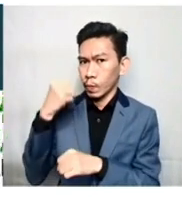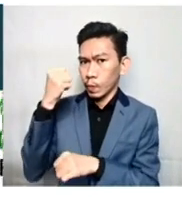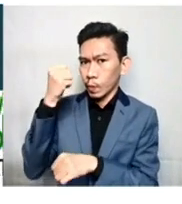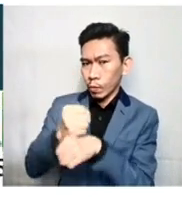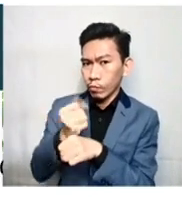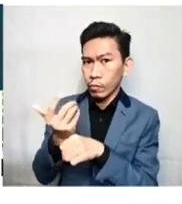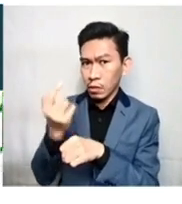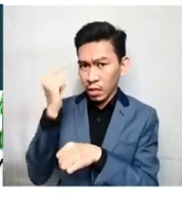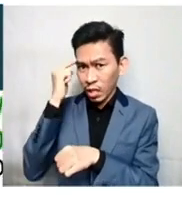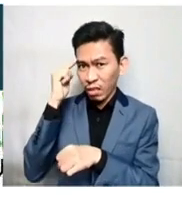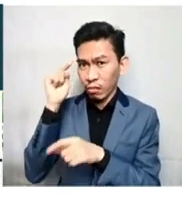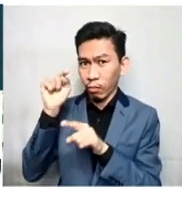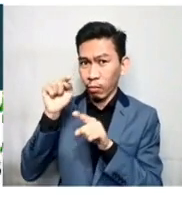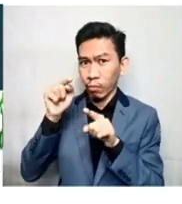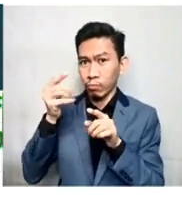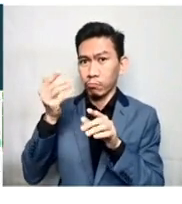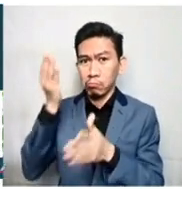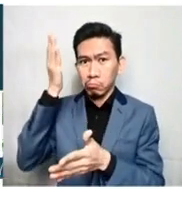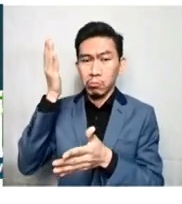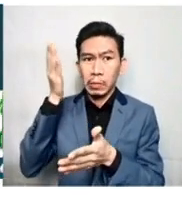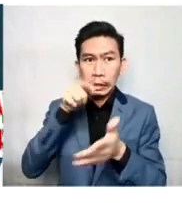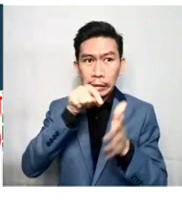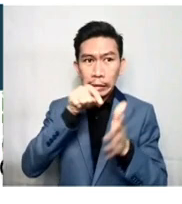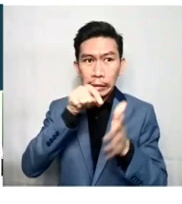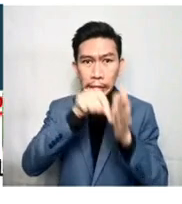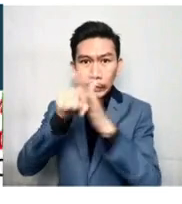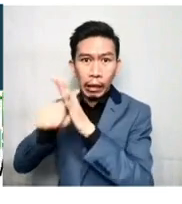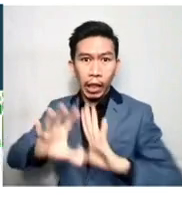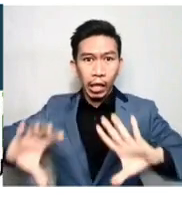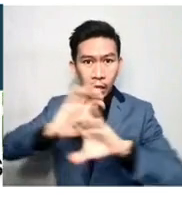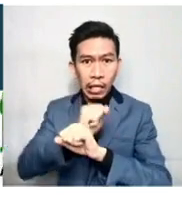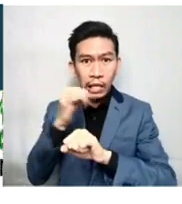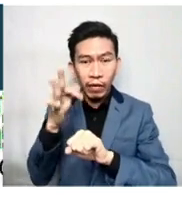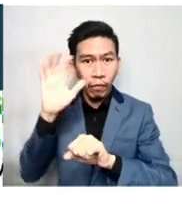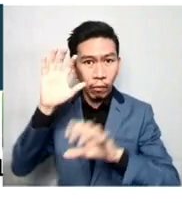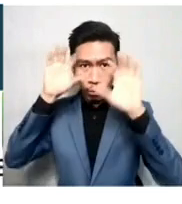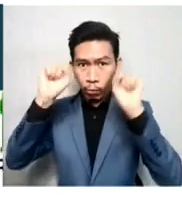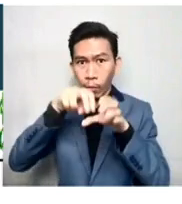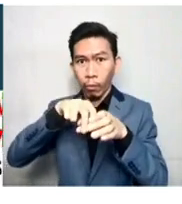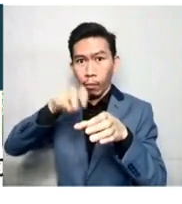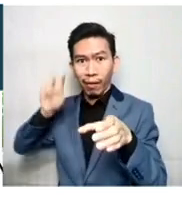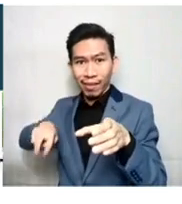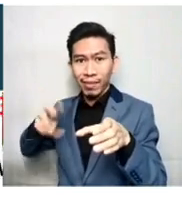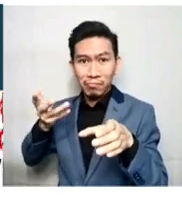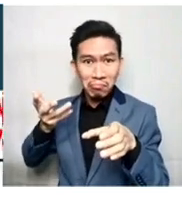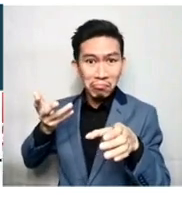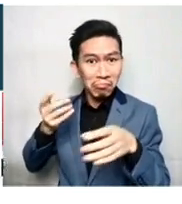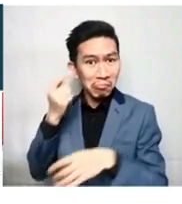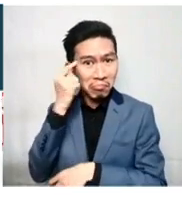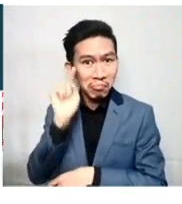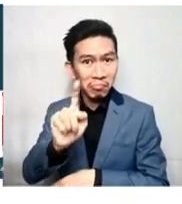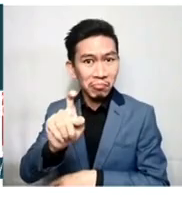stop then? The killings will stop then, once Duterte steps down? What do you think? Well,